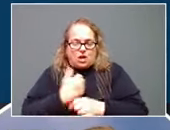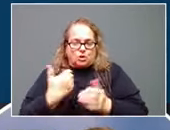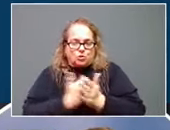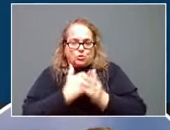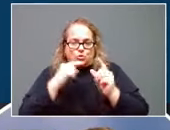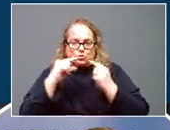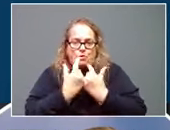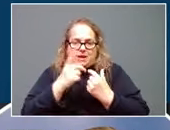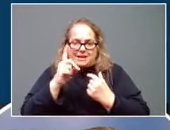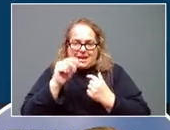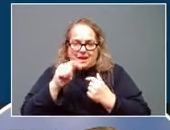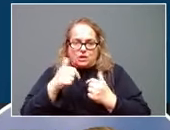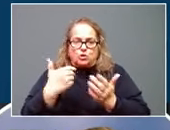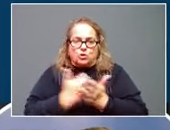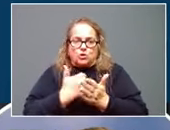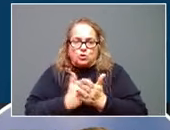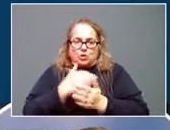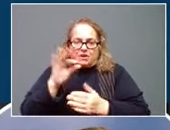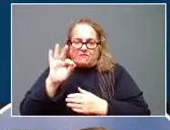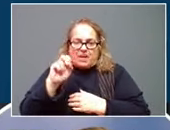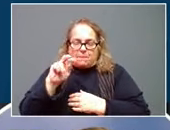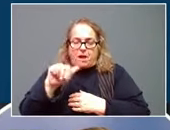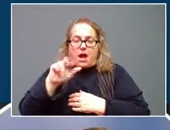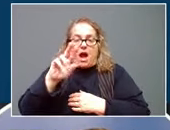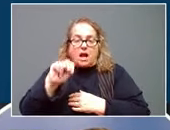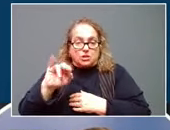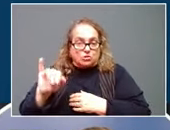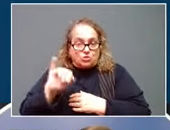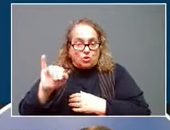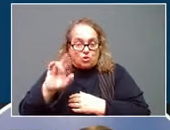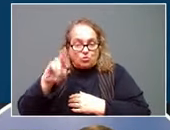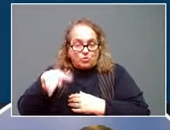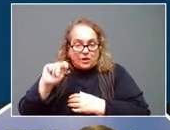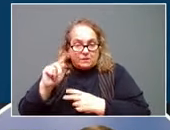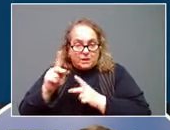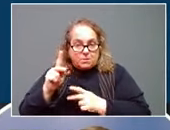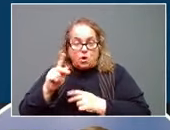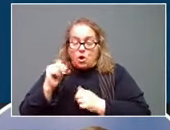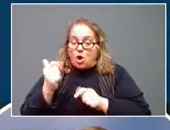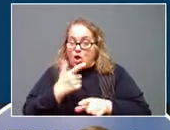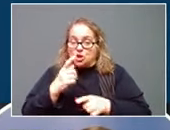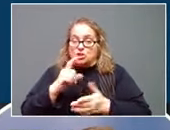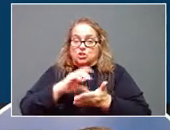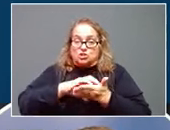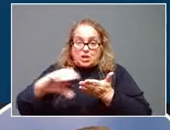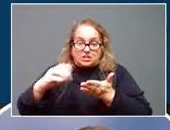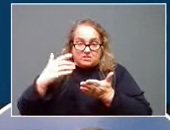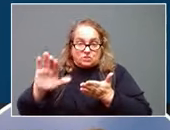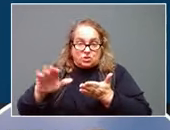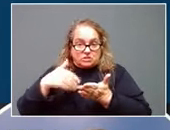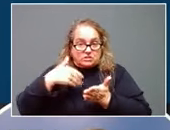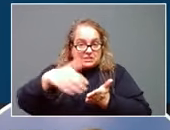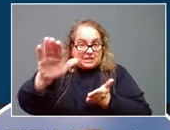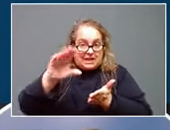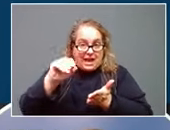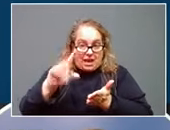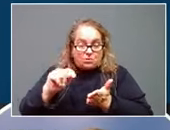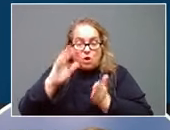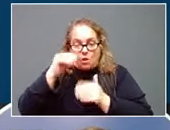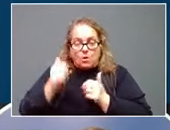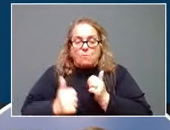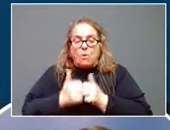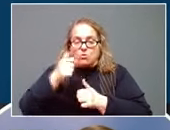to uninsured renters and uninsured homeowners. All of these checks are out. Hopefully, most of them have been